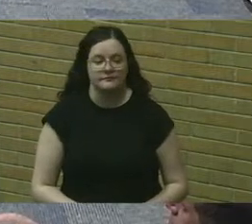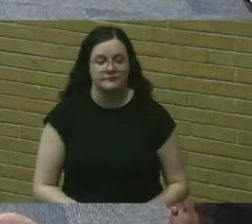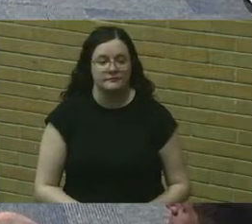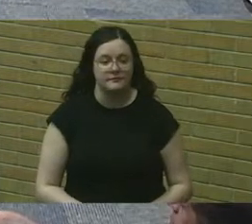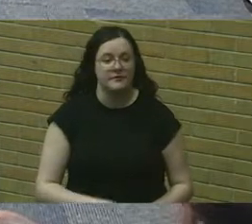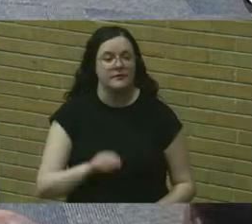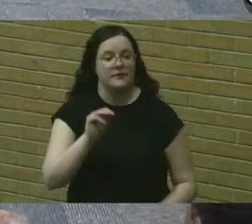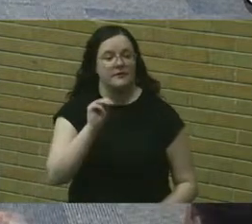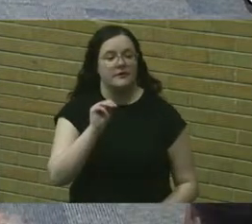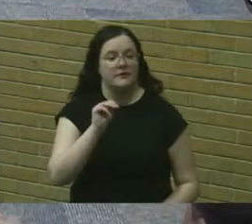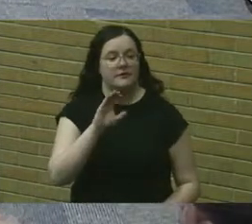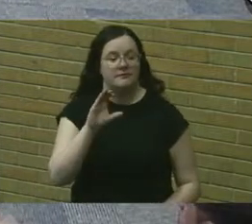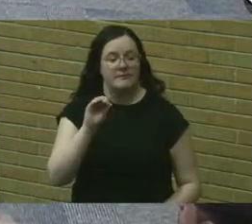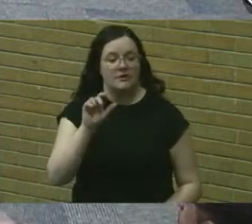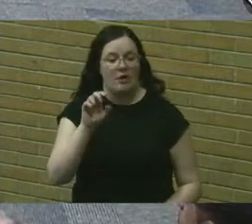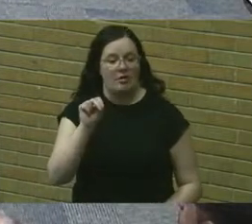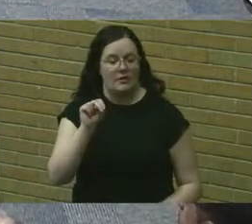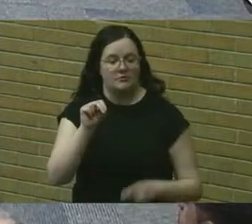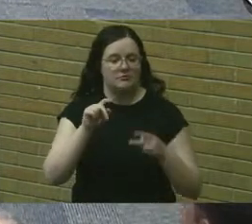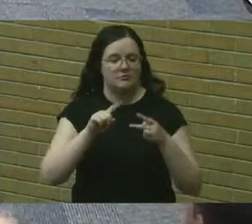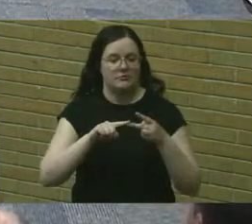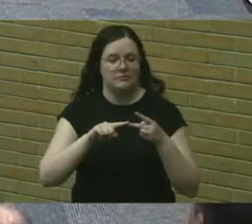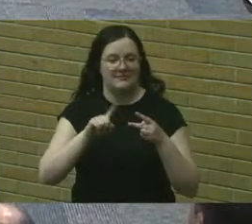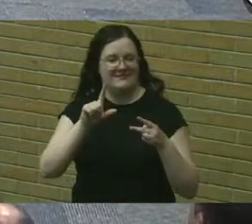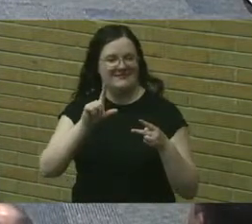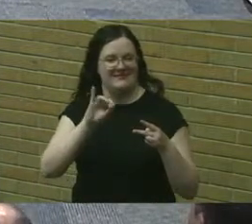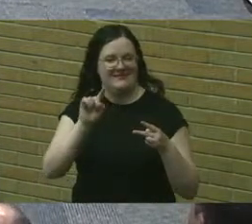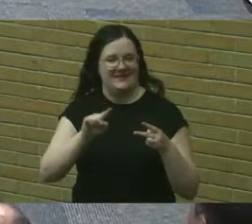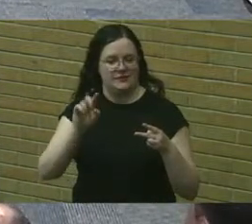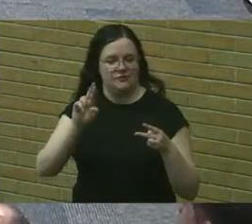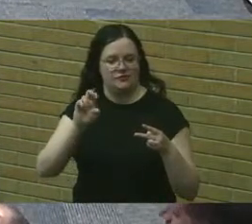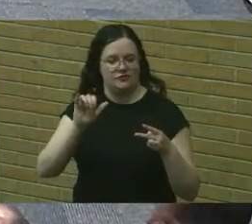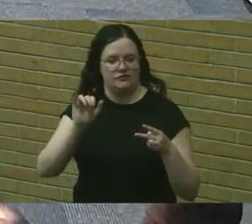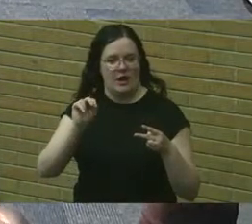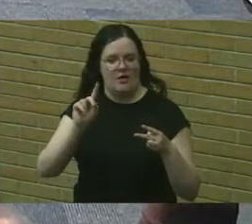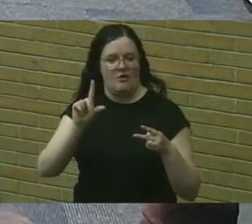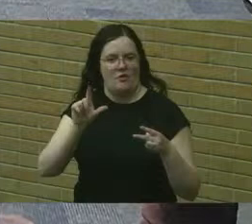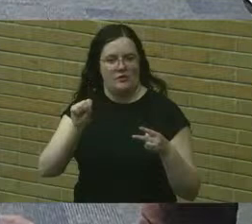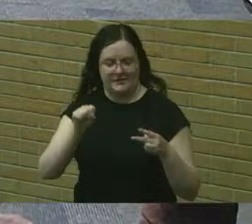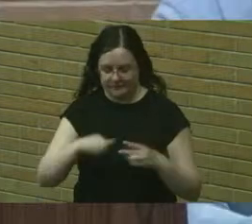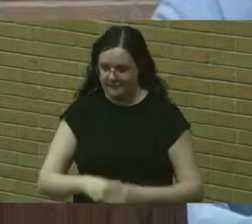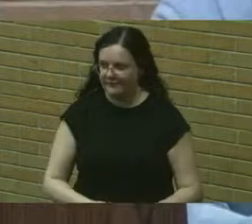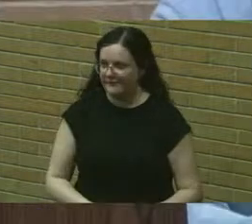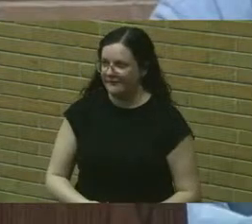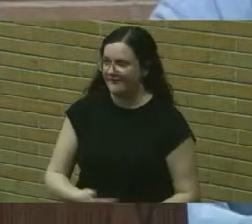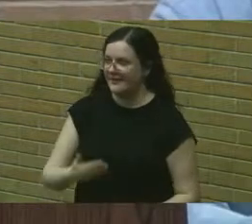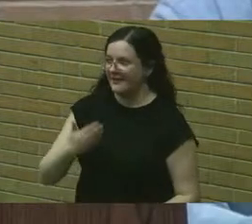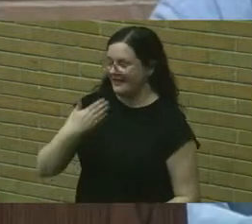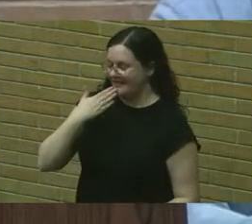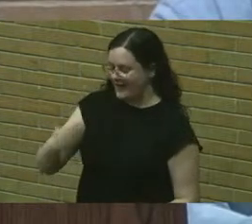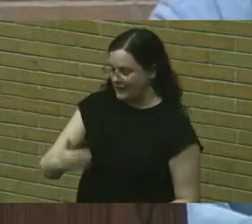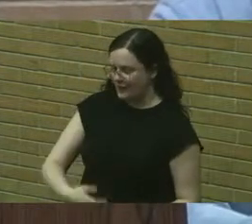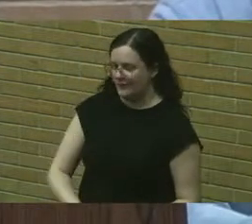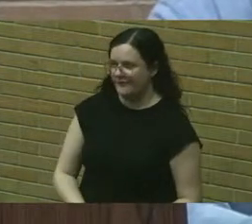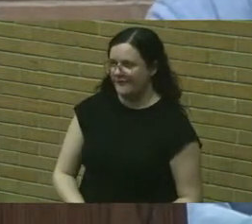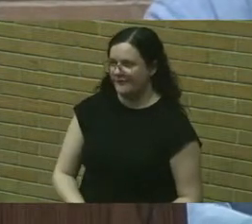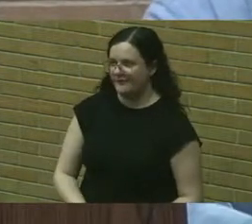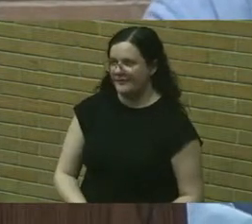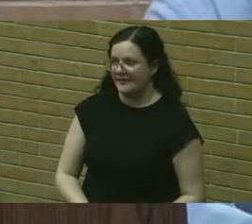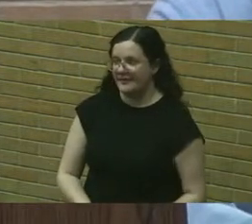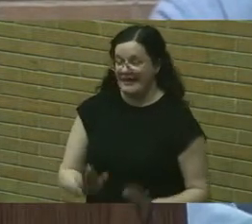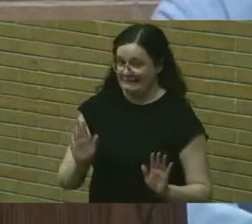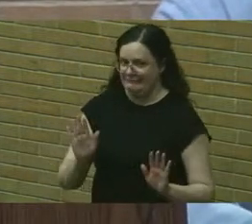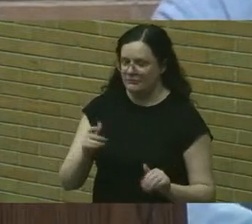Michal, and then there you are, and then Liz Reynolds. Okay, thank you. I didn't have much